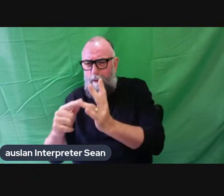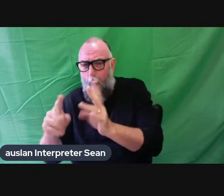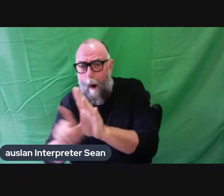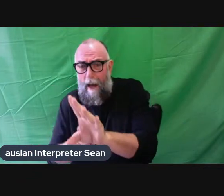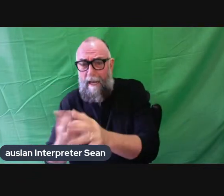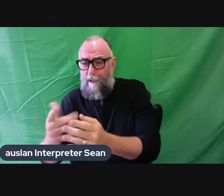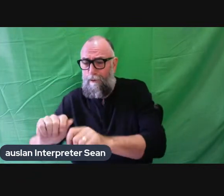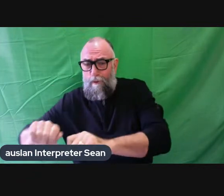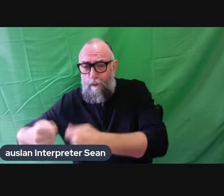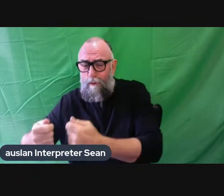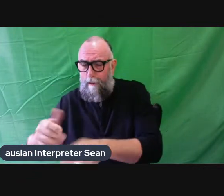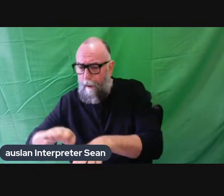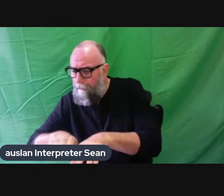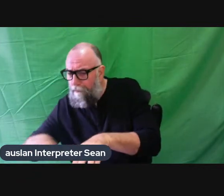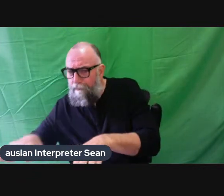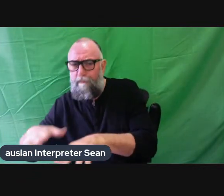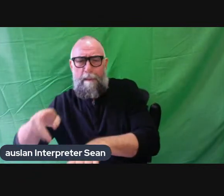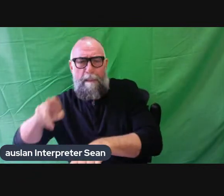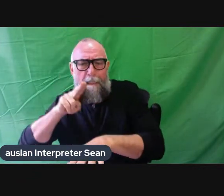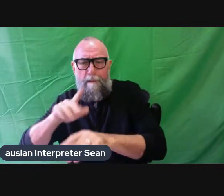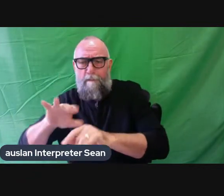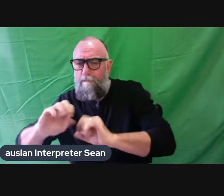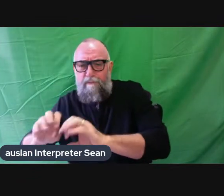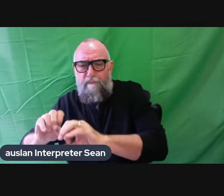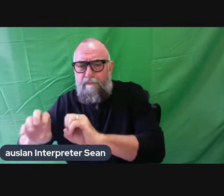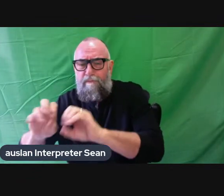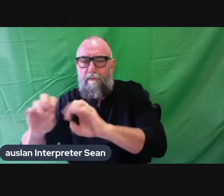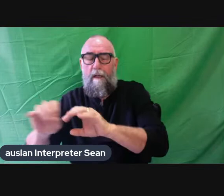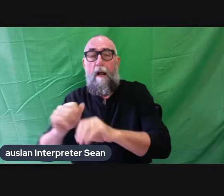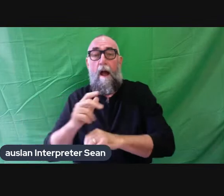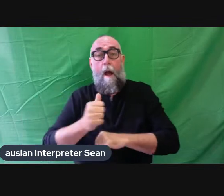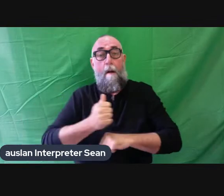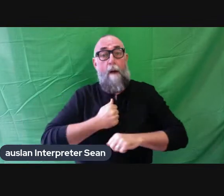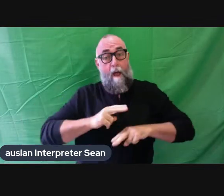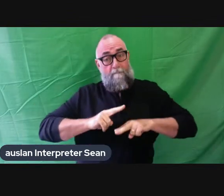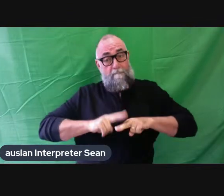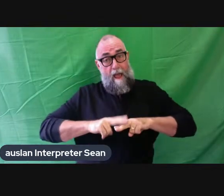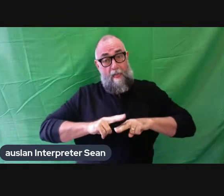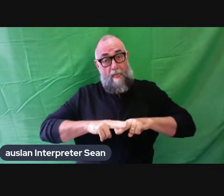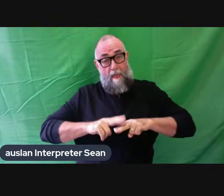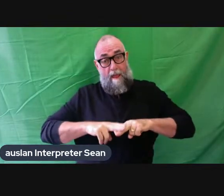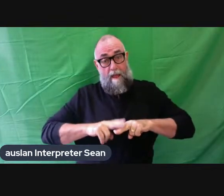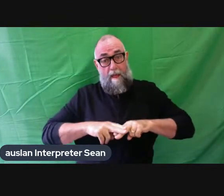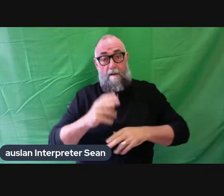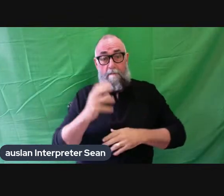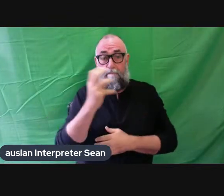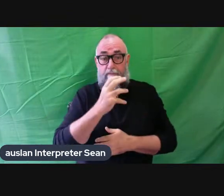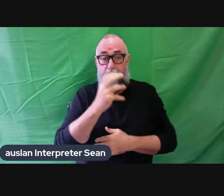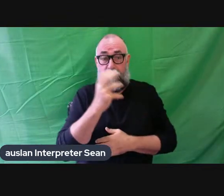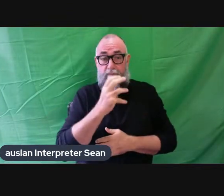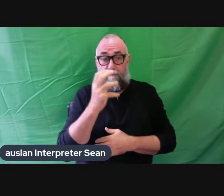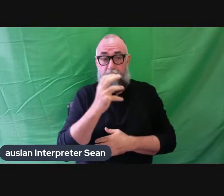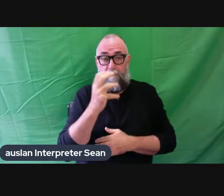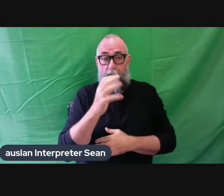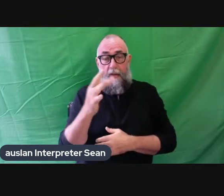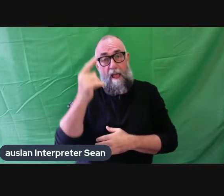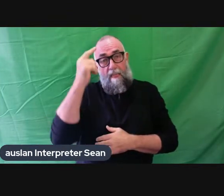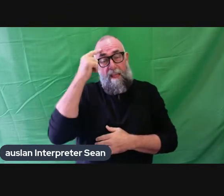got organised and put away in places where they could go. My father says that horizontal surfaces are my enemy, and I think he might be